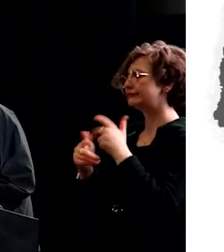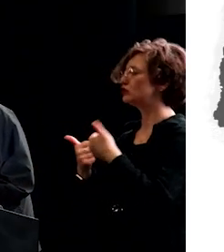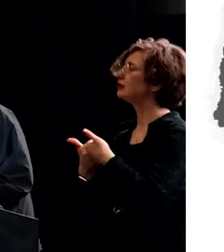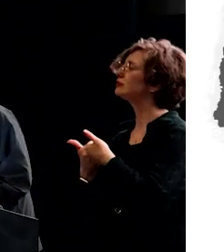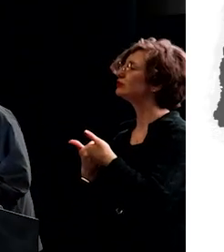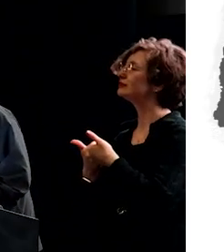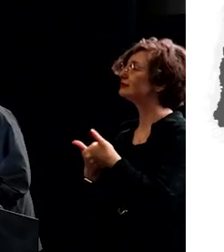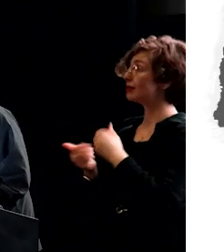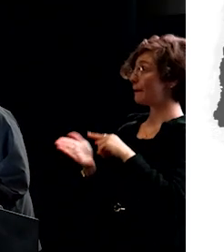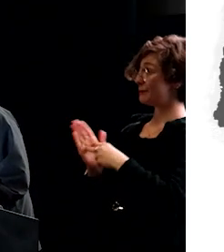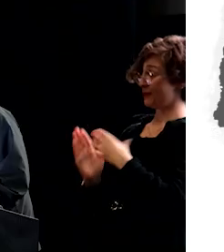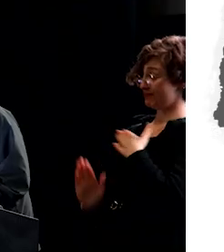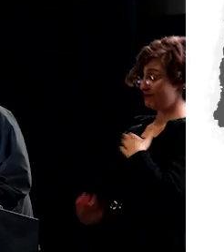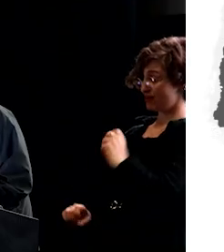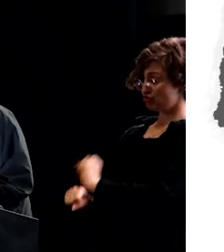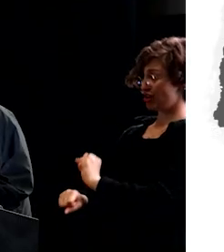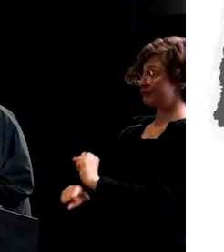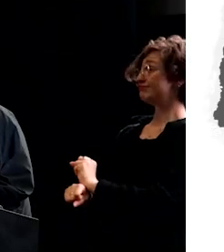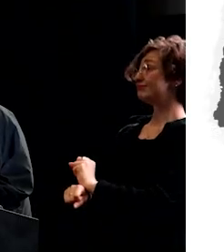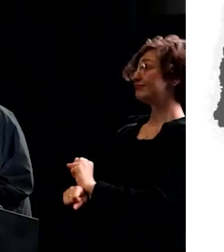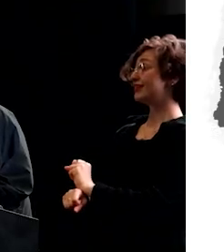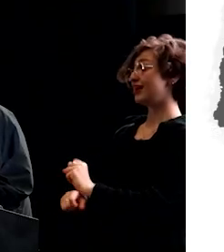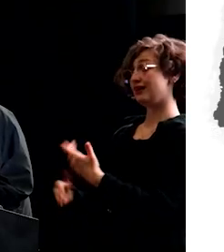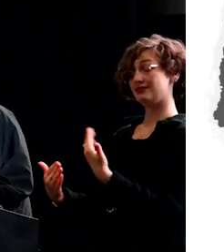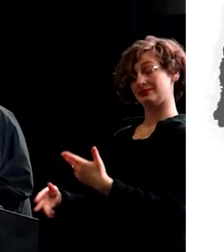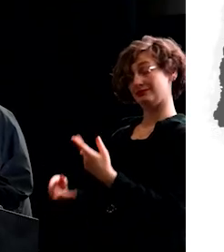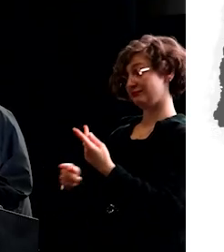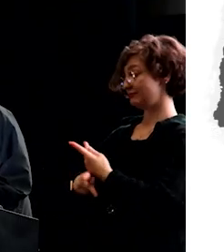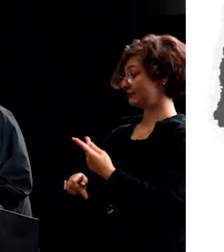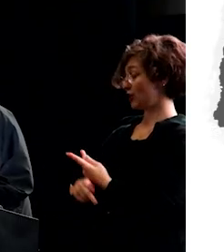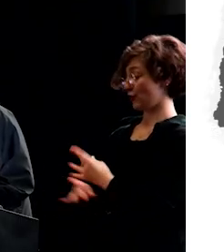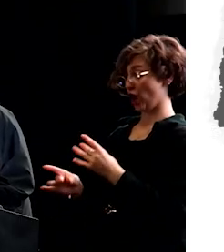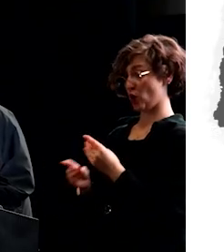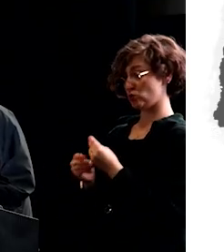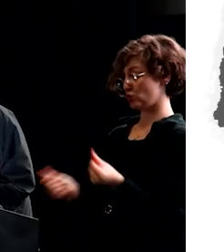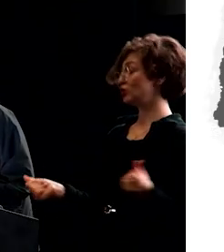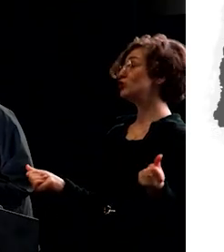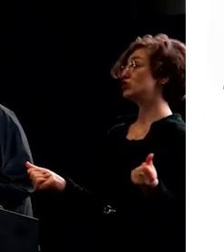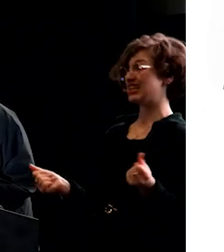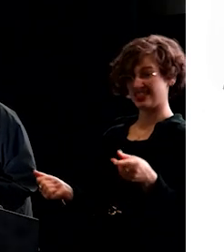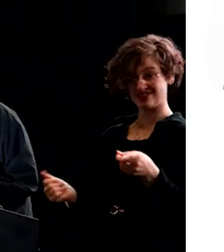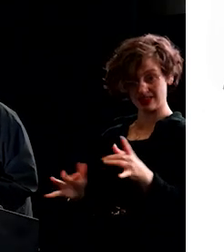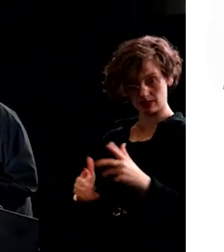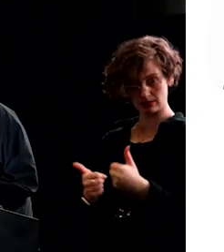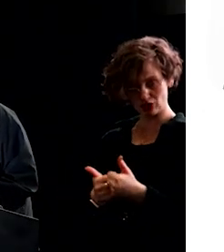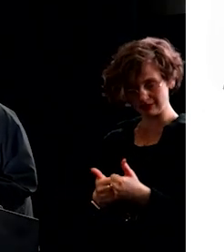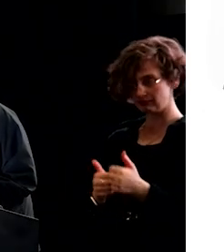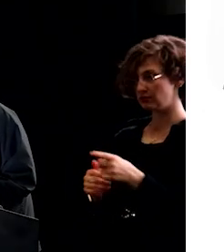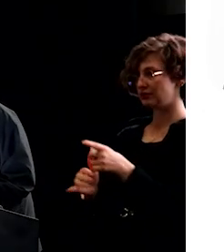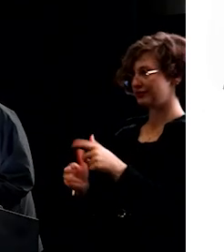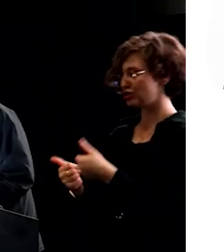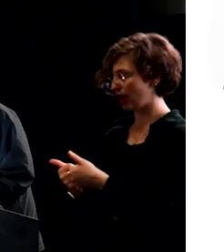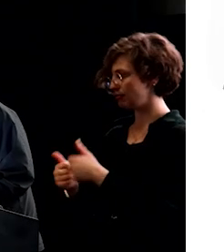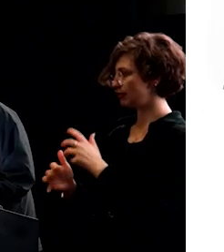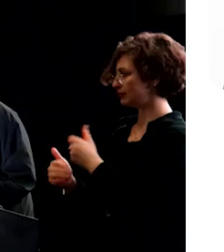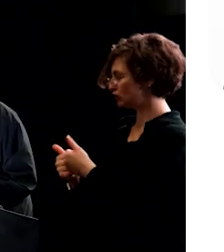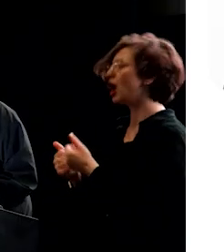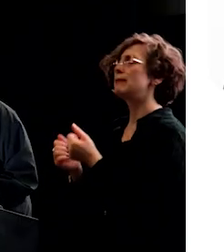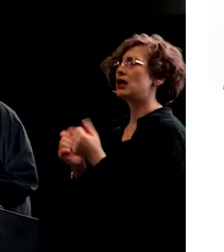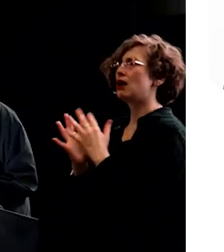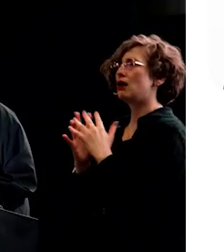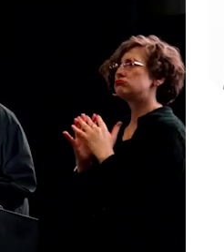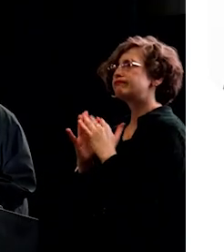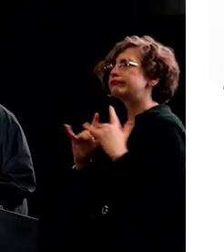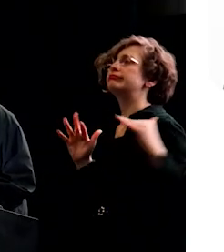big part of my job is finding solutions and doing my best to meet their needs. But I have a pretty cool team. I